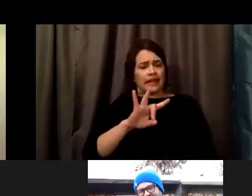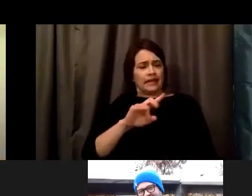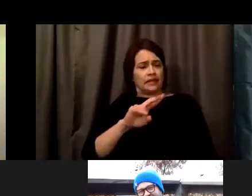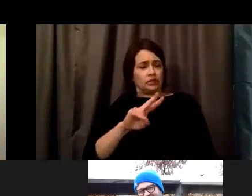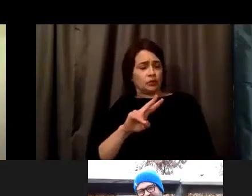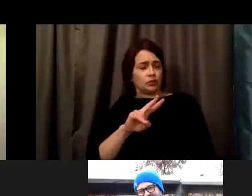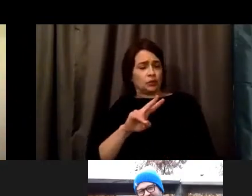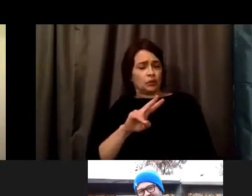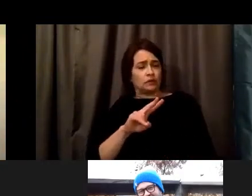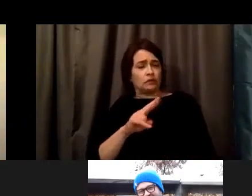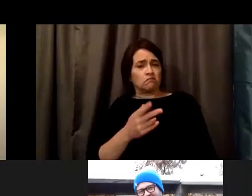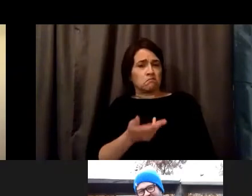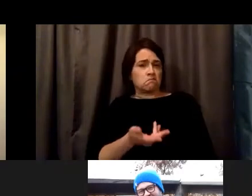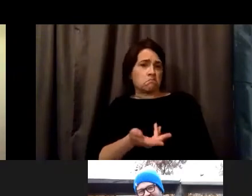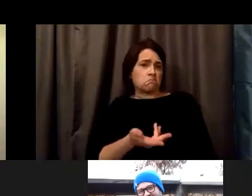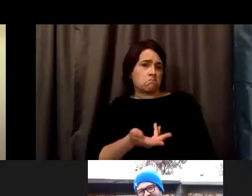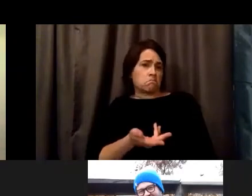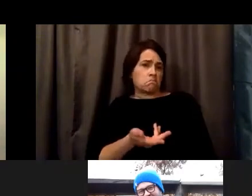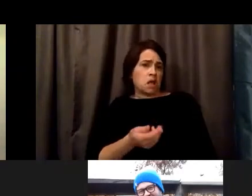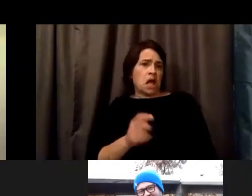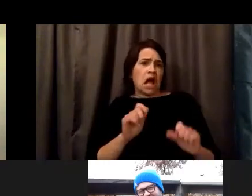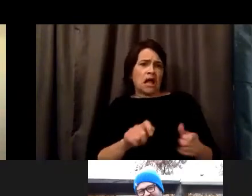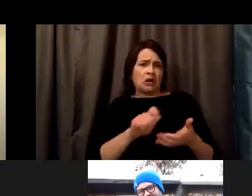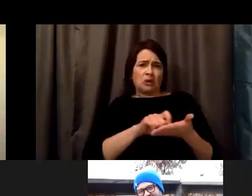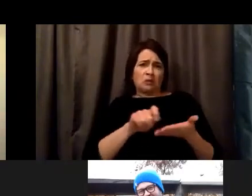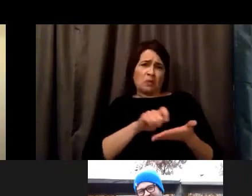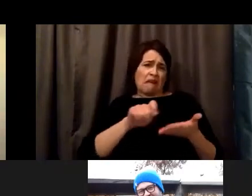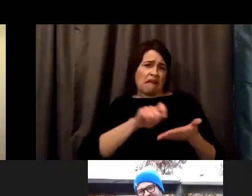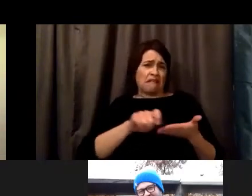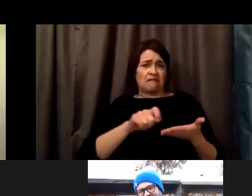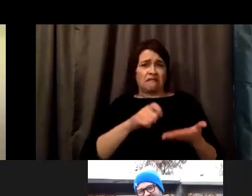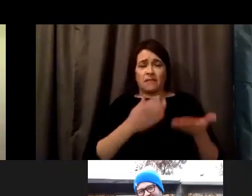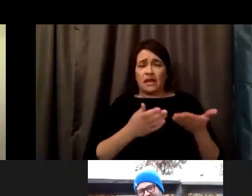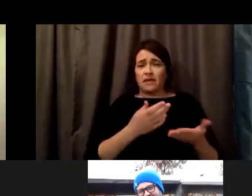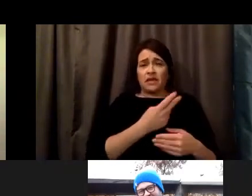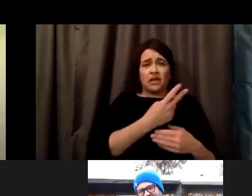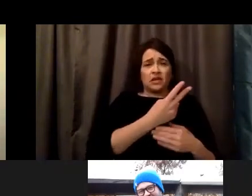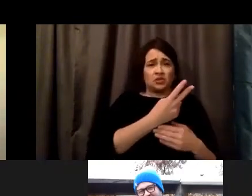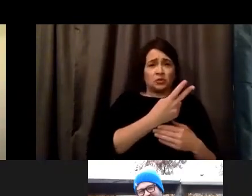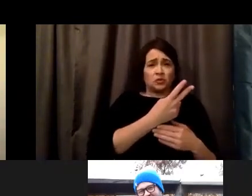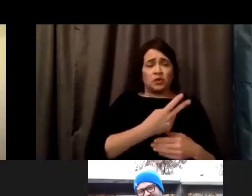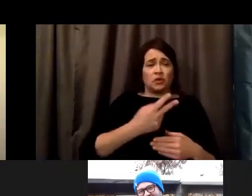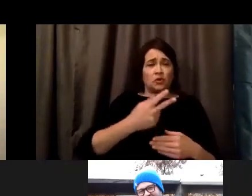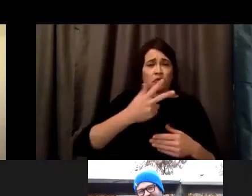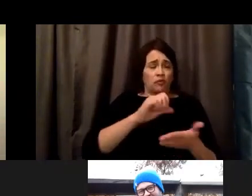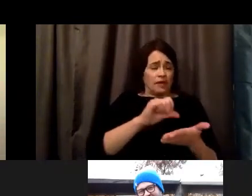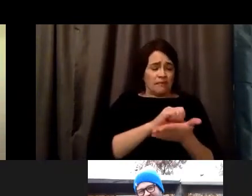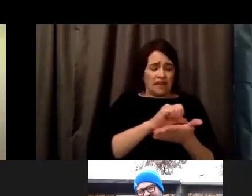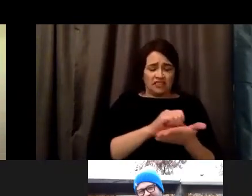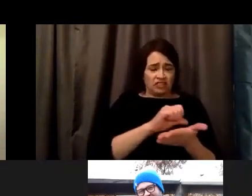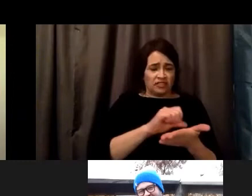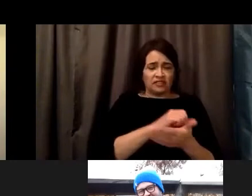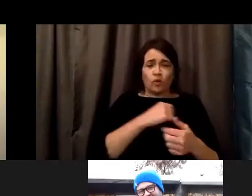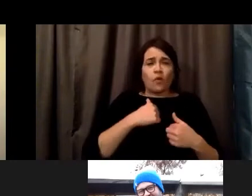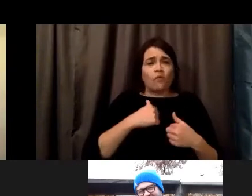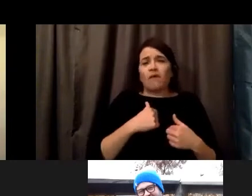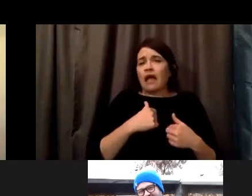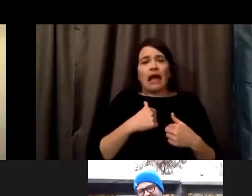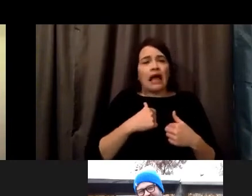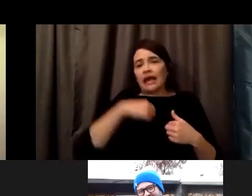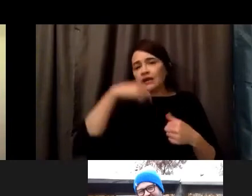a book with about 2 or 3 pages. So not a whole lot of facts and details, except